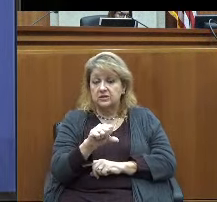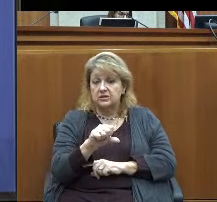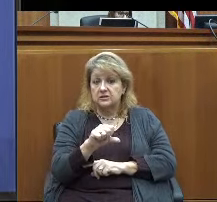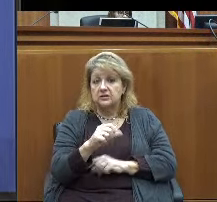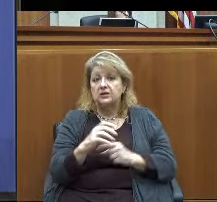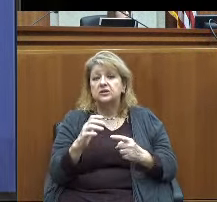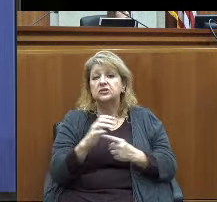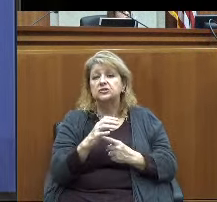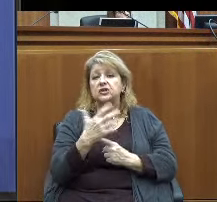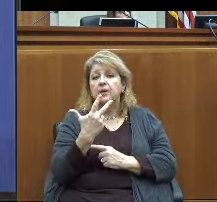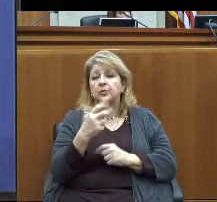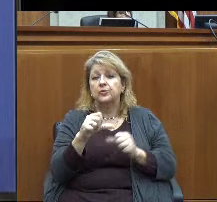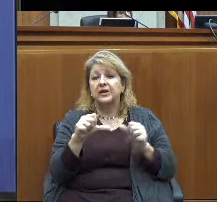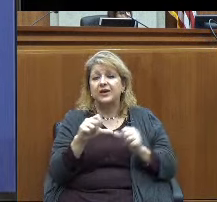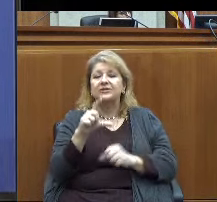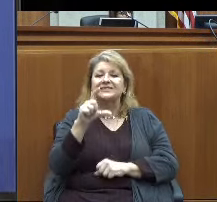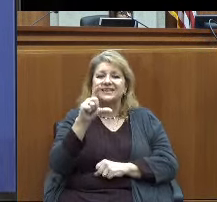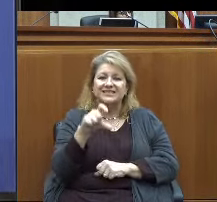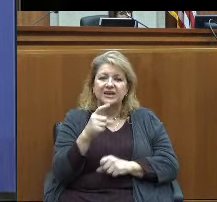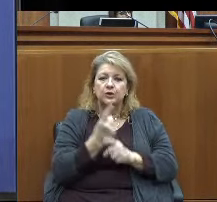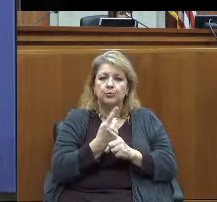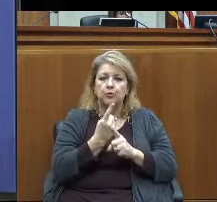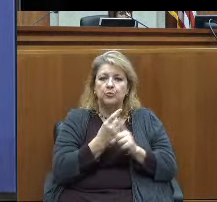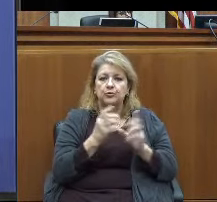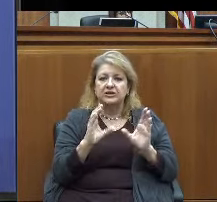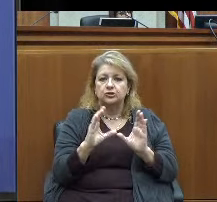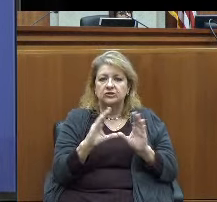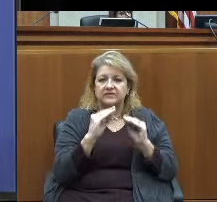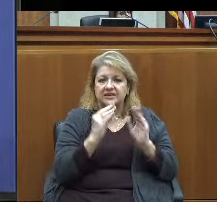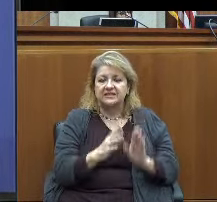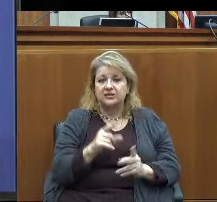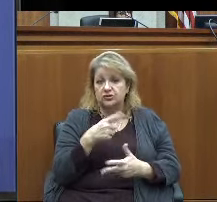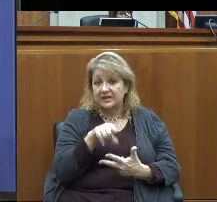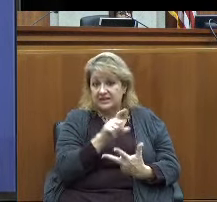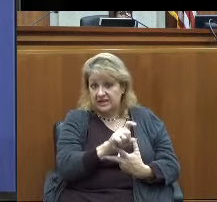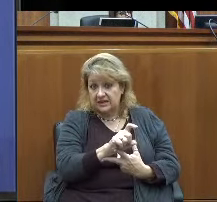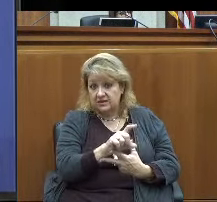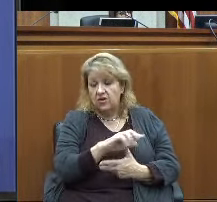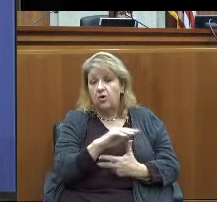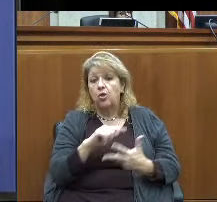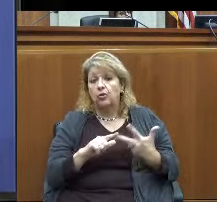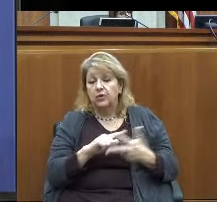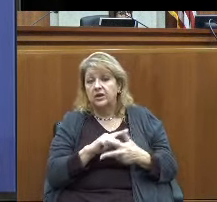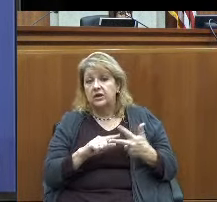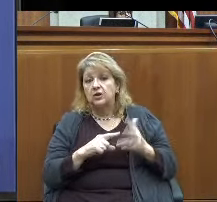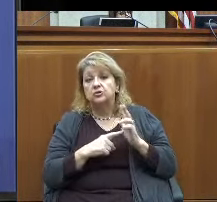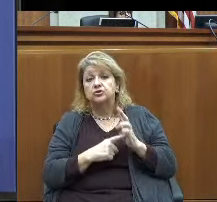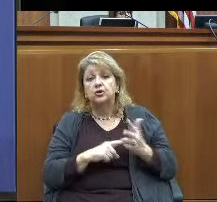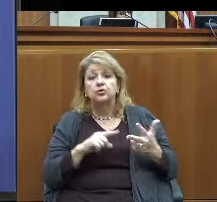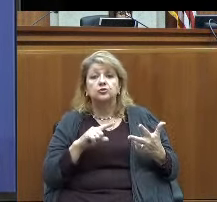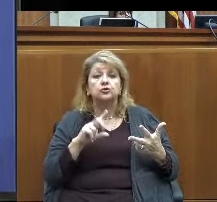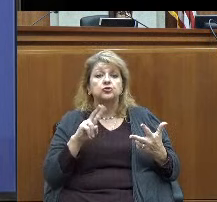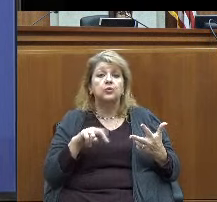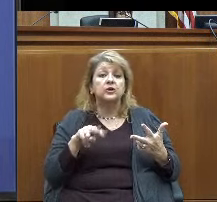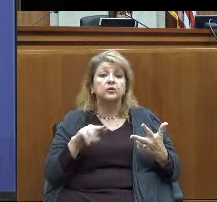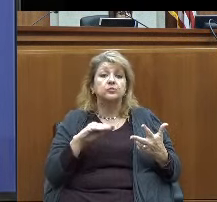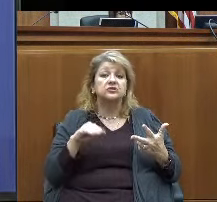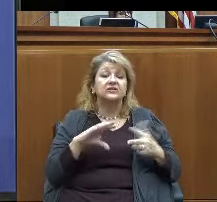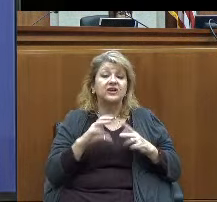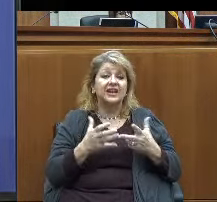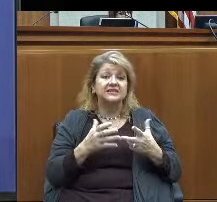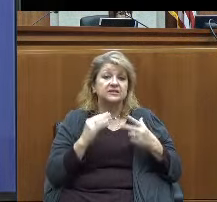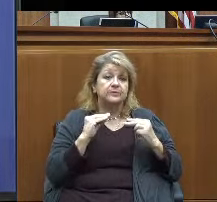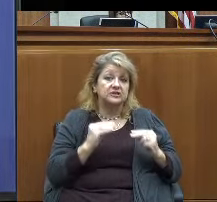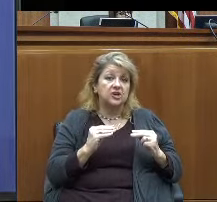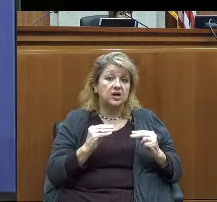the top 3 areas in need of appropriately certified teachers. While all 3 areas showed that 22% of classes were